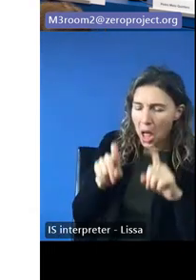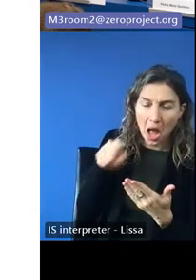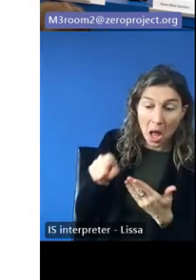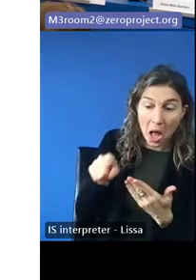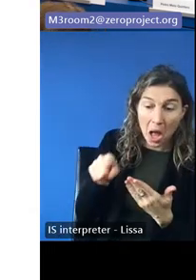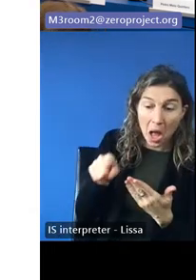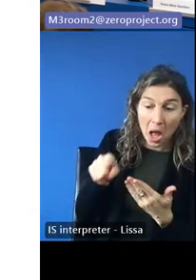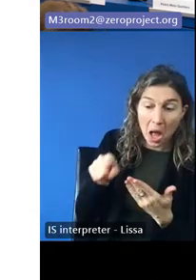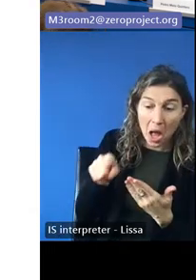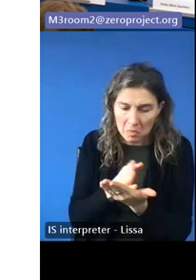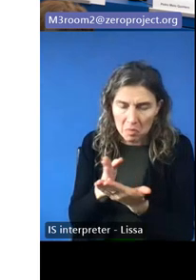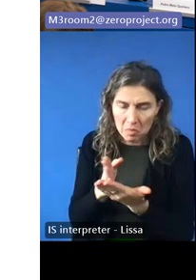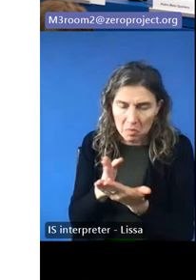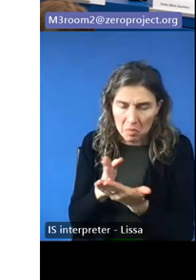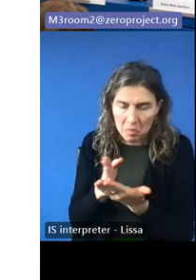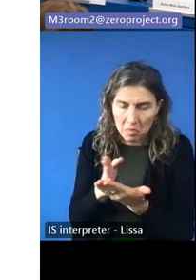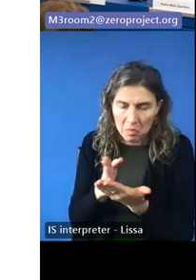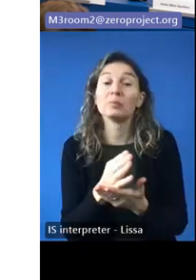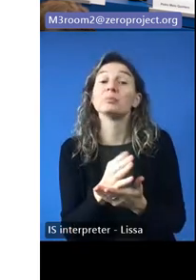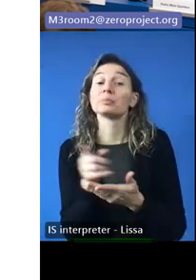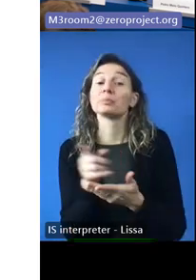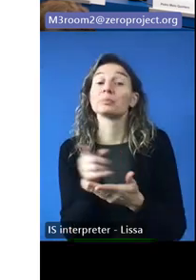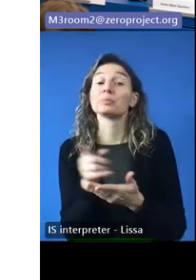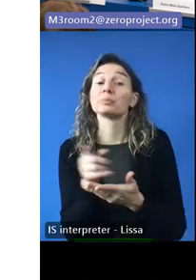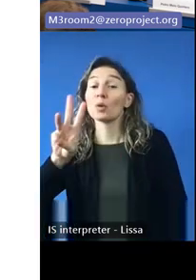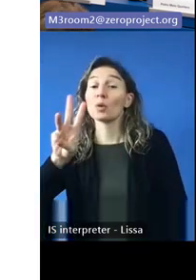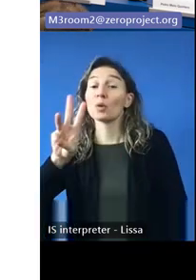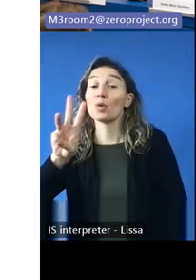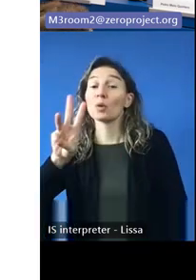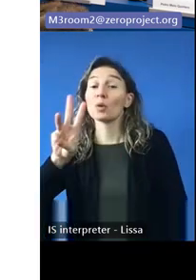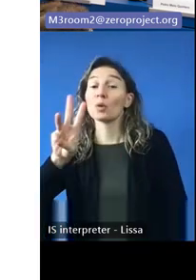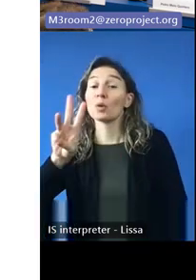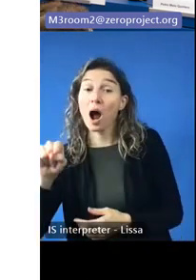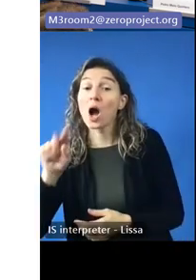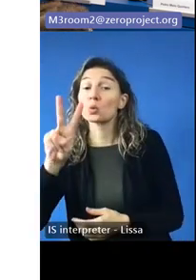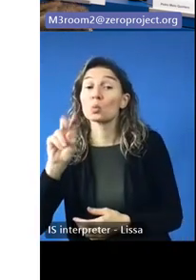comply with the Web Content Accessibility Guidelines